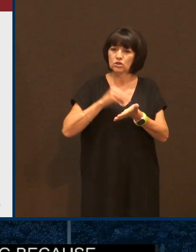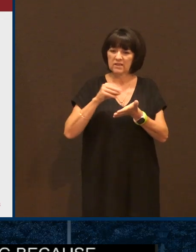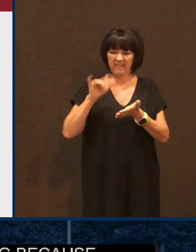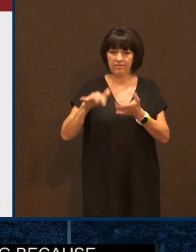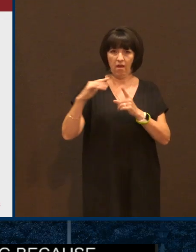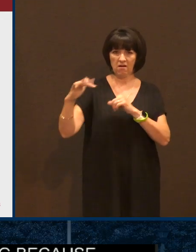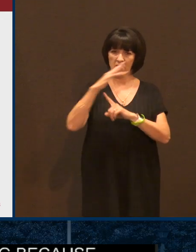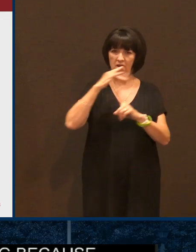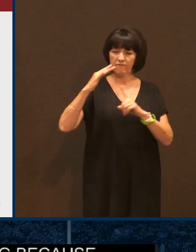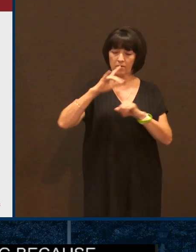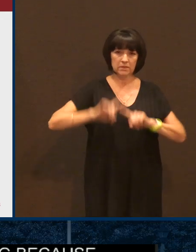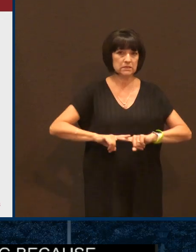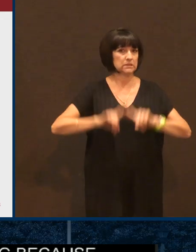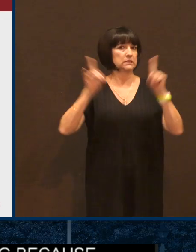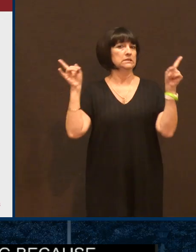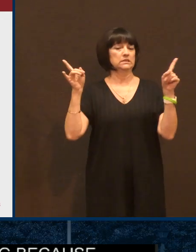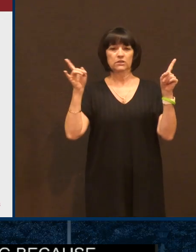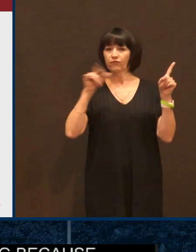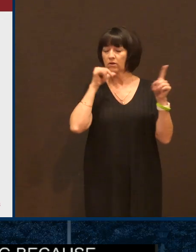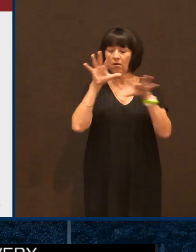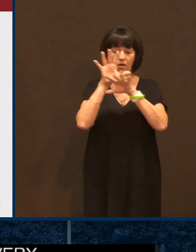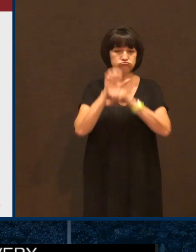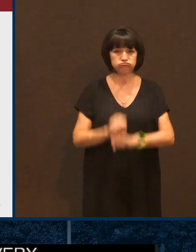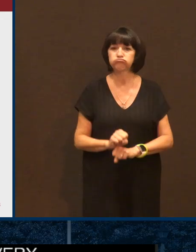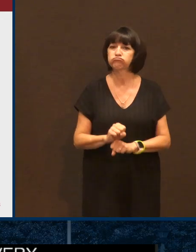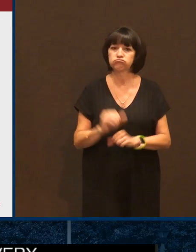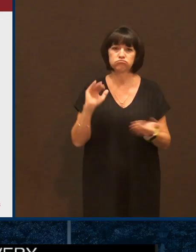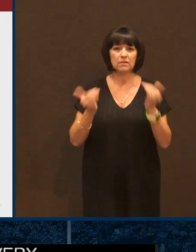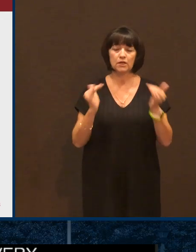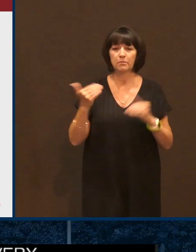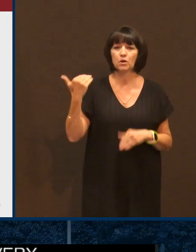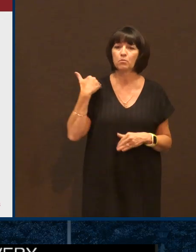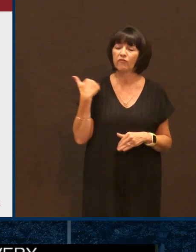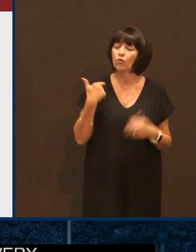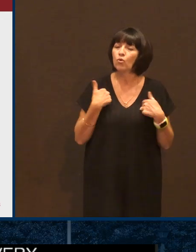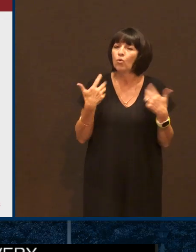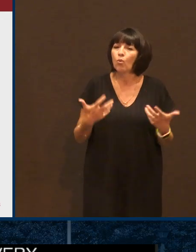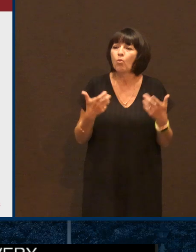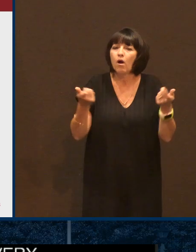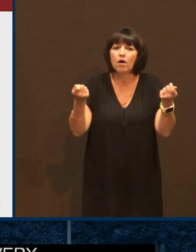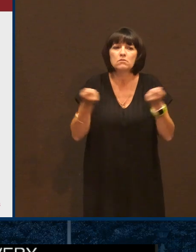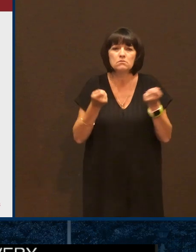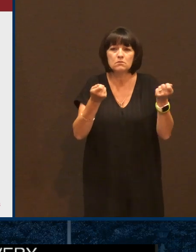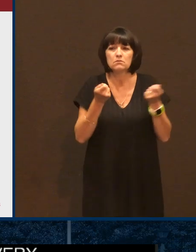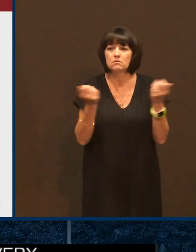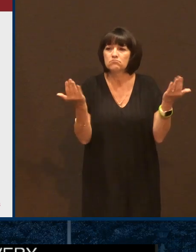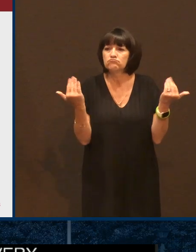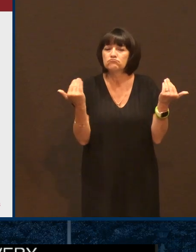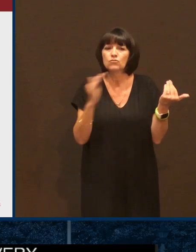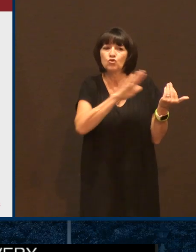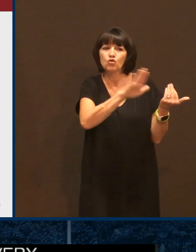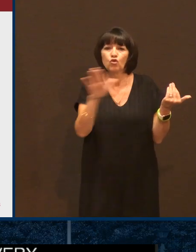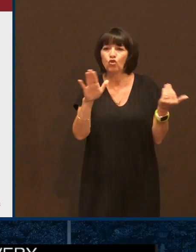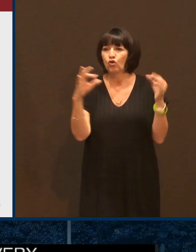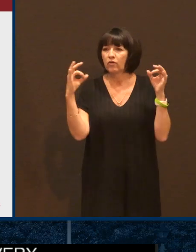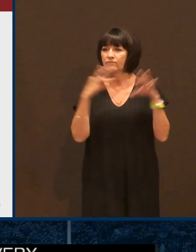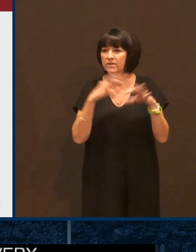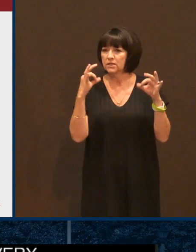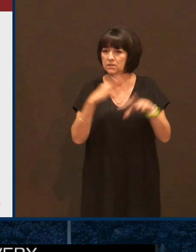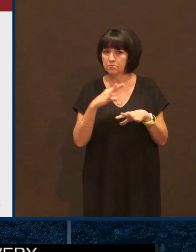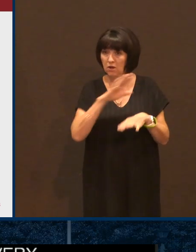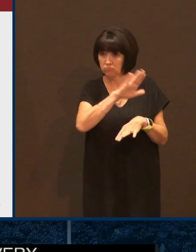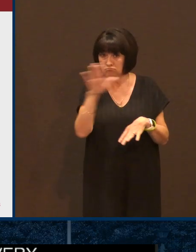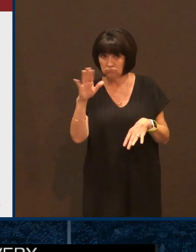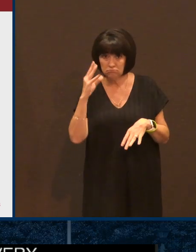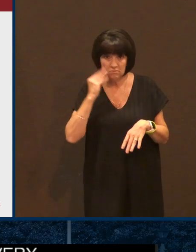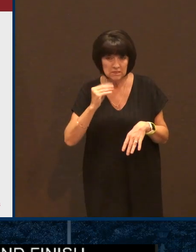environment, and we finished the school year in that manner. So we wanted to get feedback from our public as to how that experience had